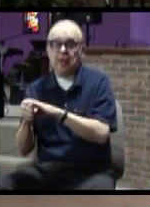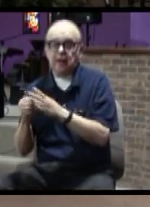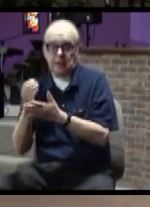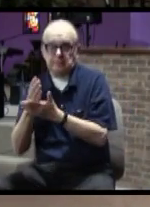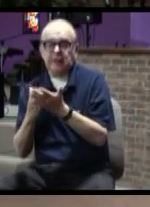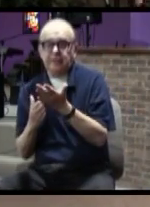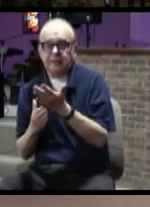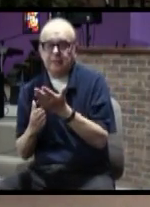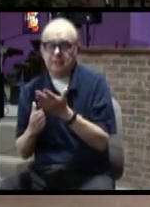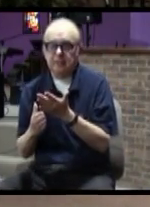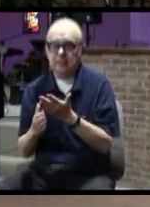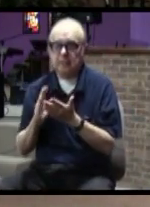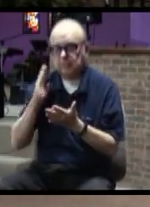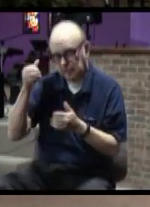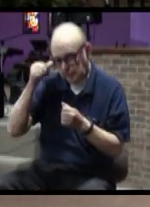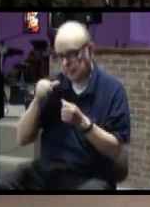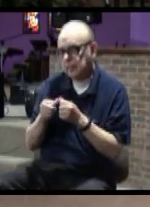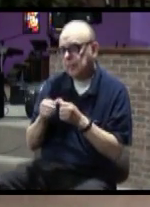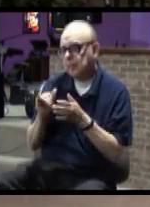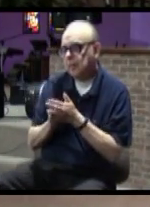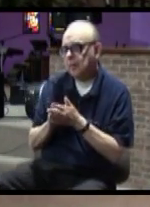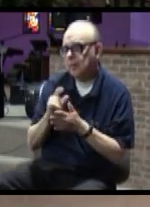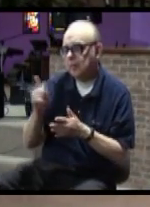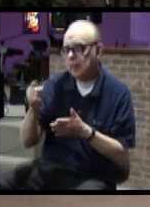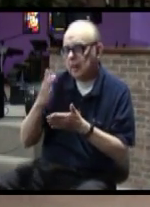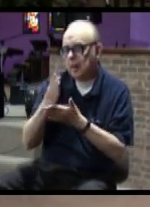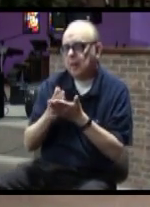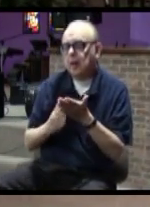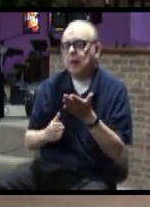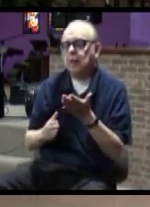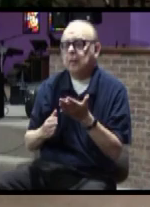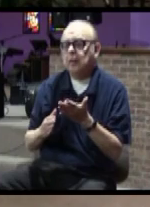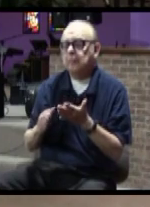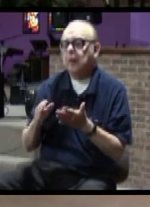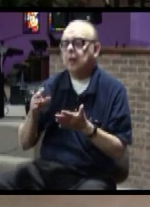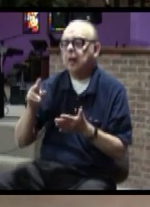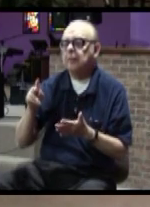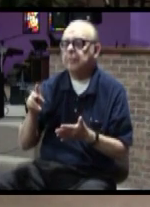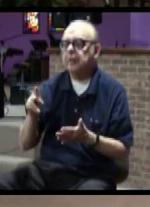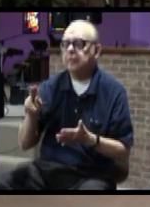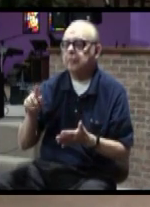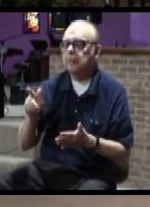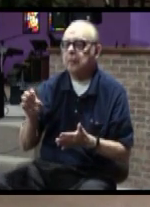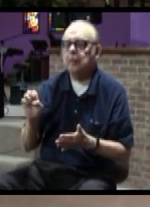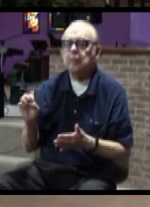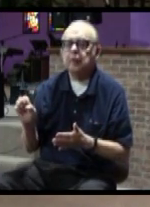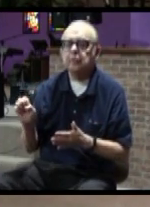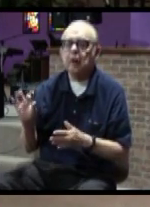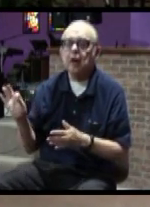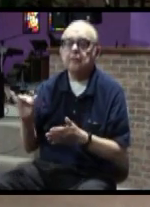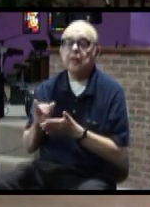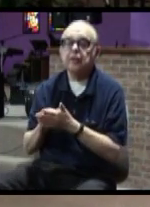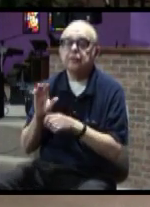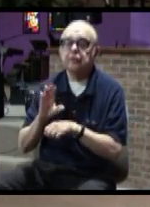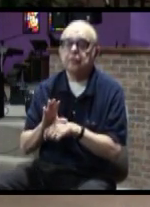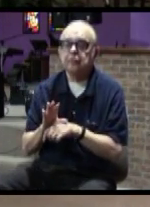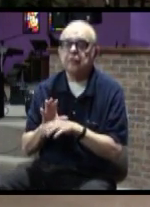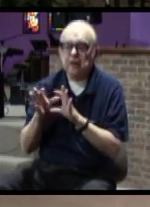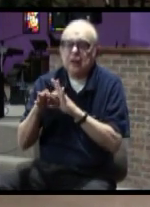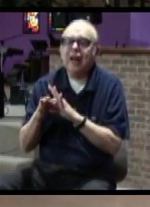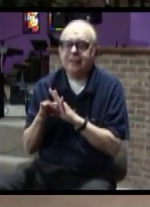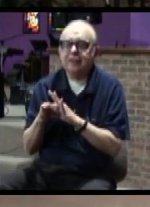hold of that piece, or whenever you look at that piece, that you will remember that you are a part of the piece of this puzzle of this church.